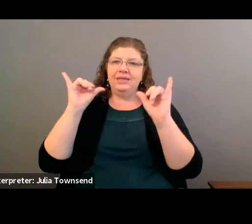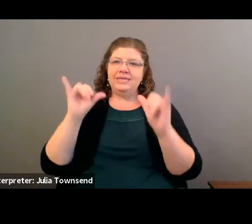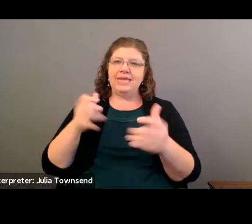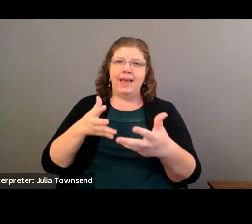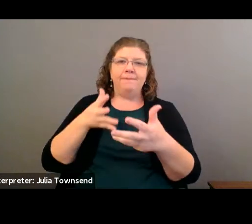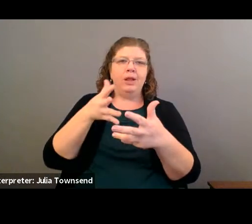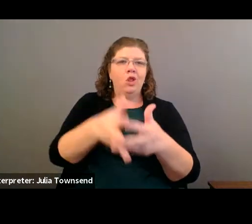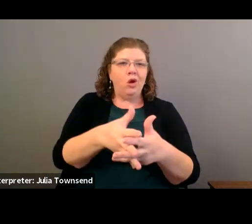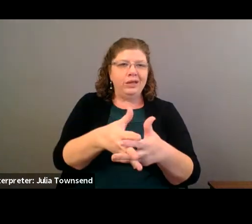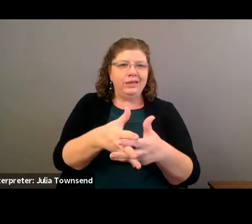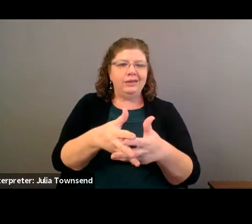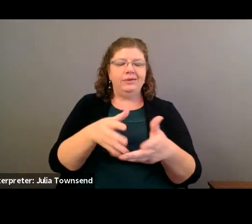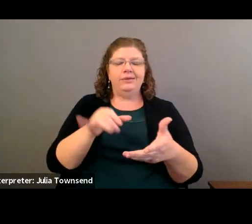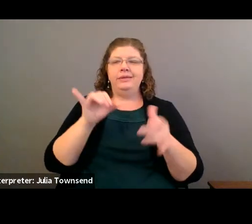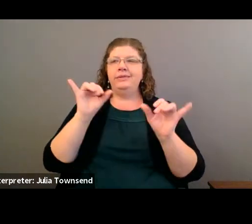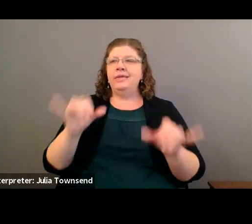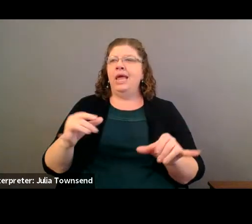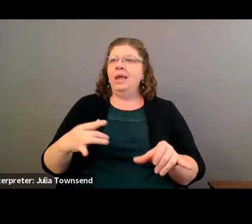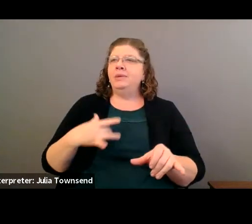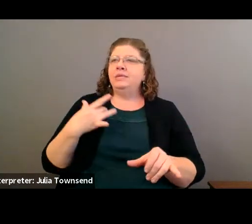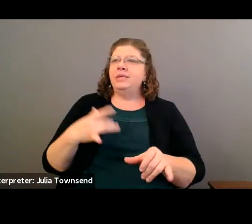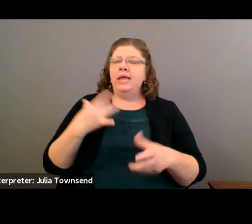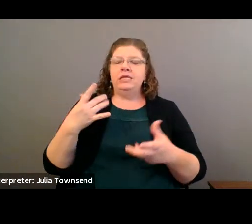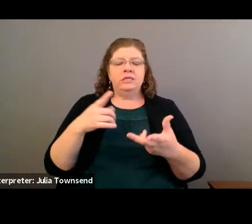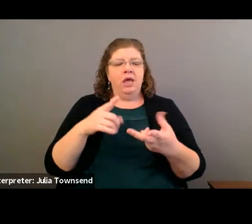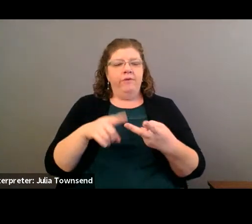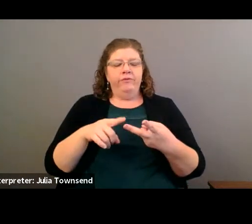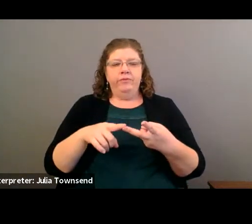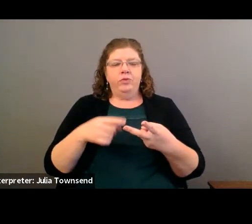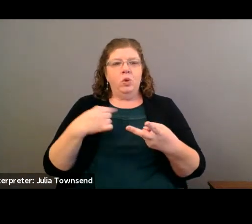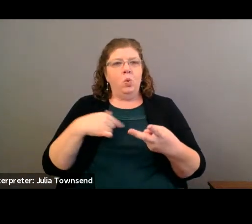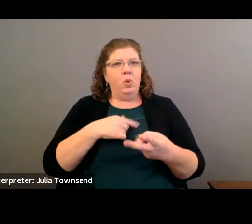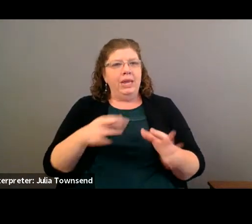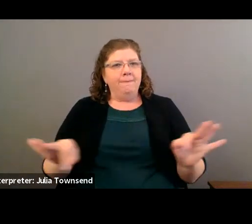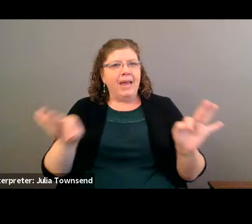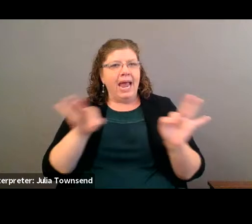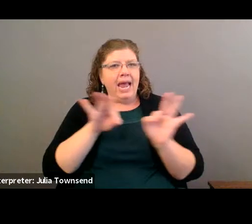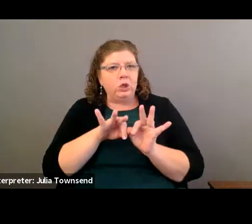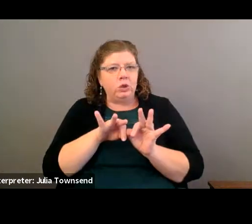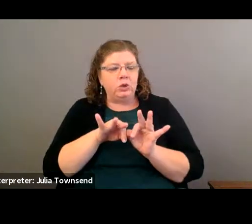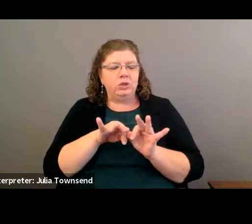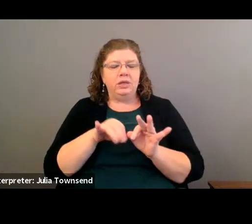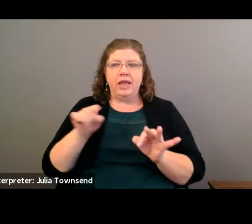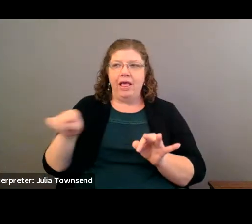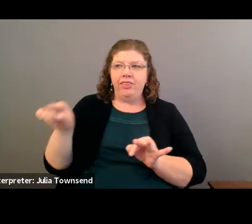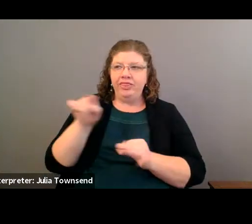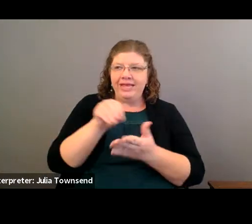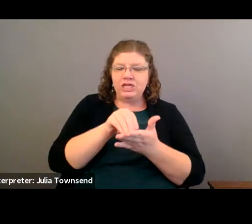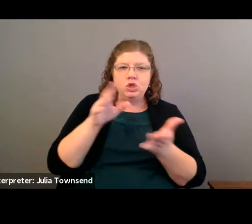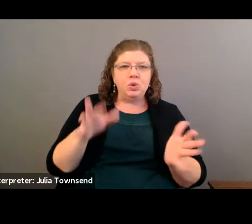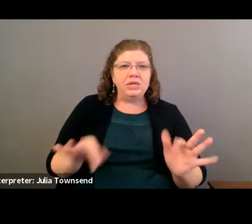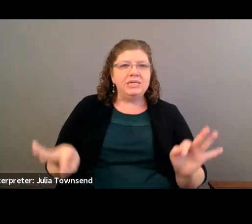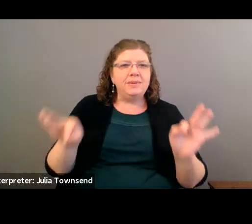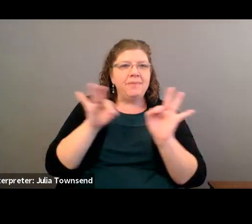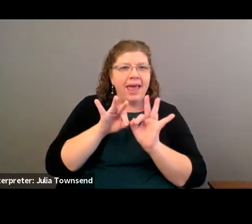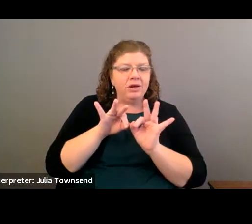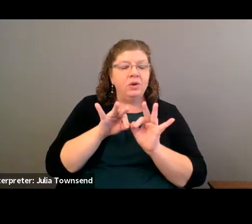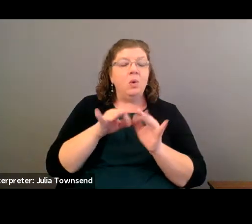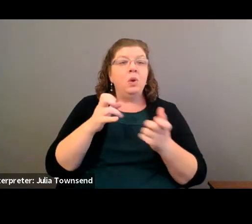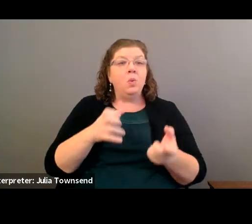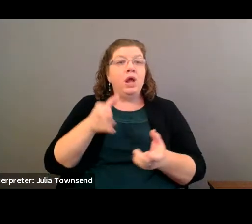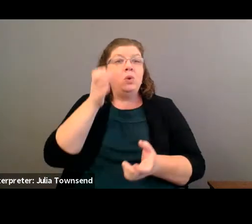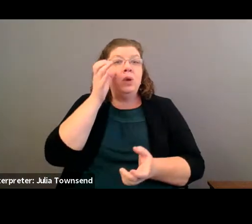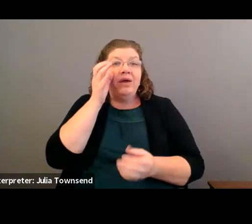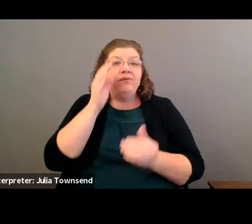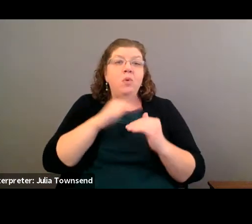belonging, that same sense that we matter, that these students matter. We would like to hear it from more than